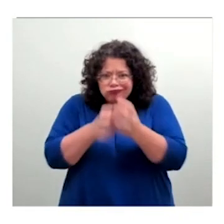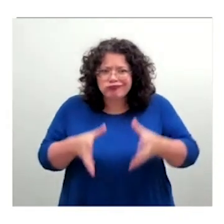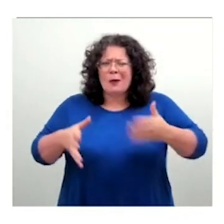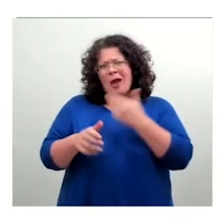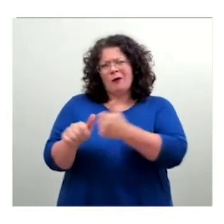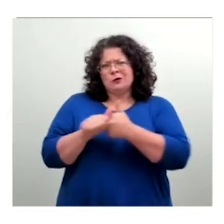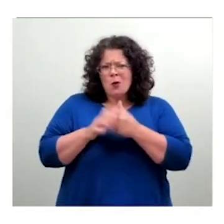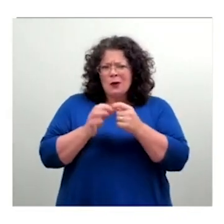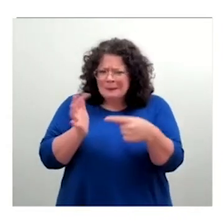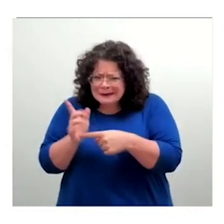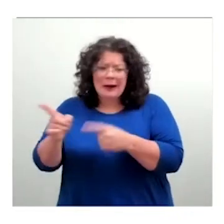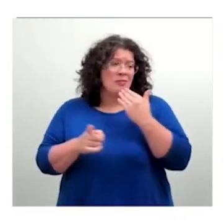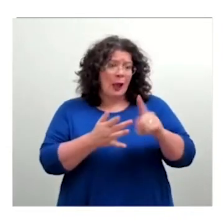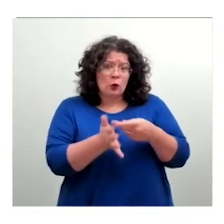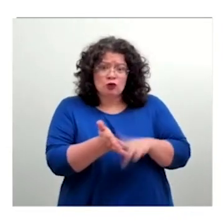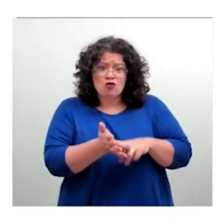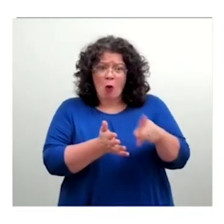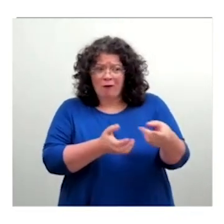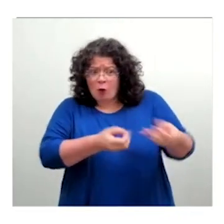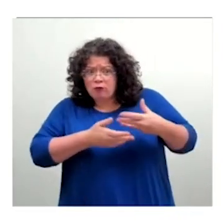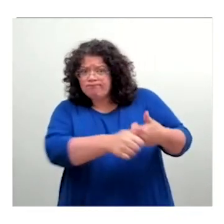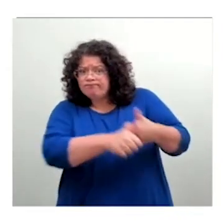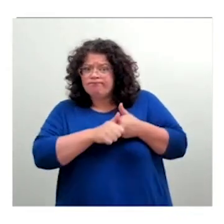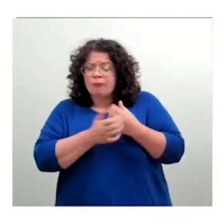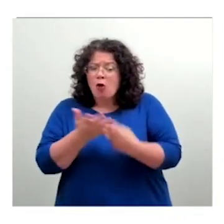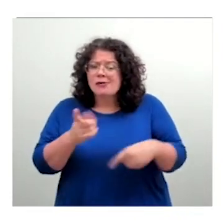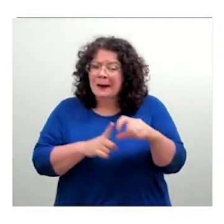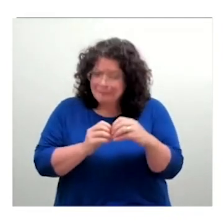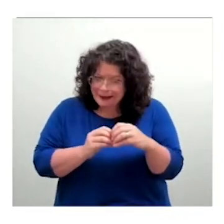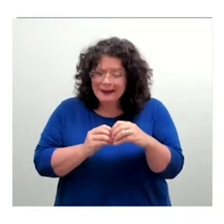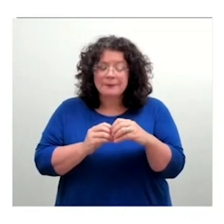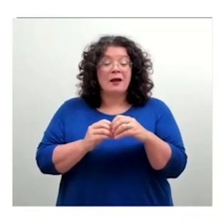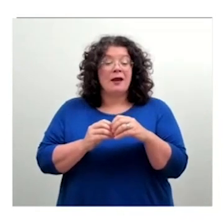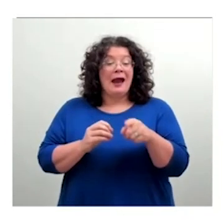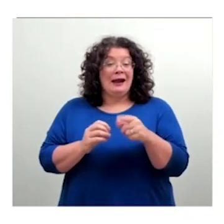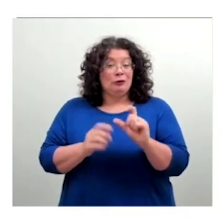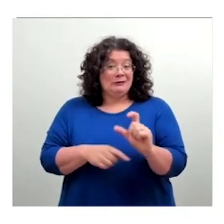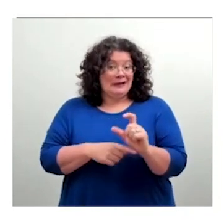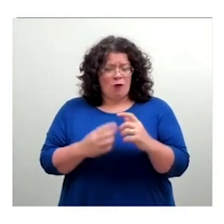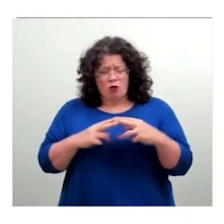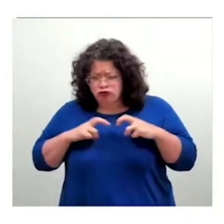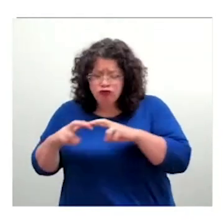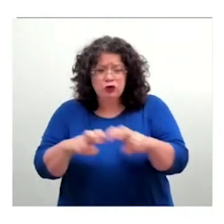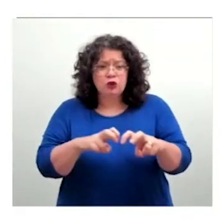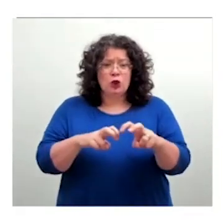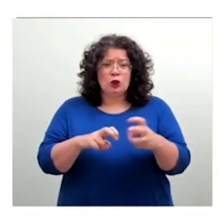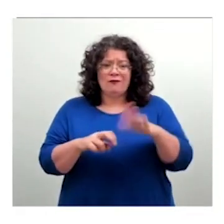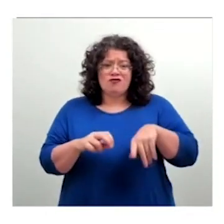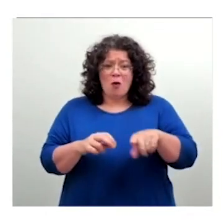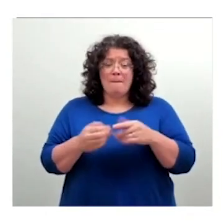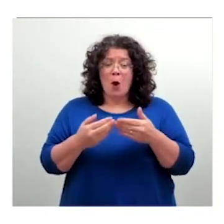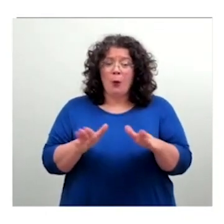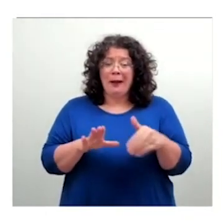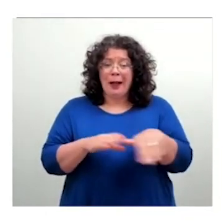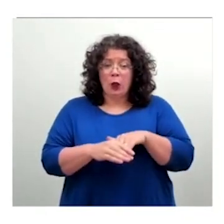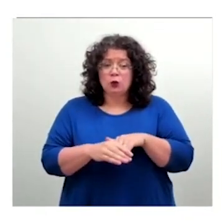just demonstrated how you can take that idea from the Tech for Good Awards and then really give it some oomph and get it